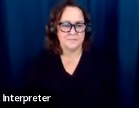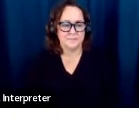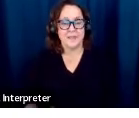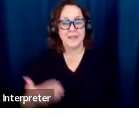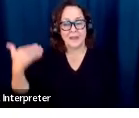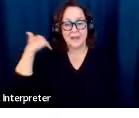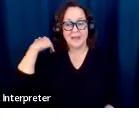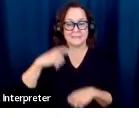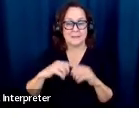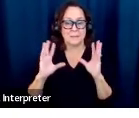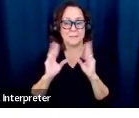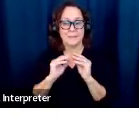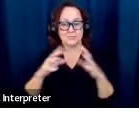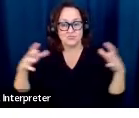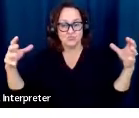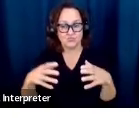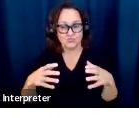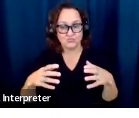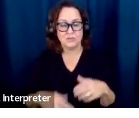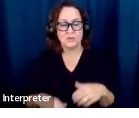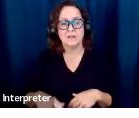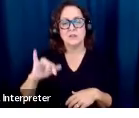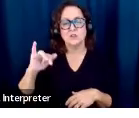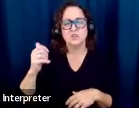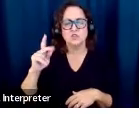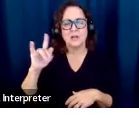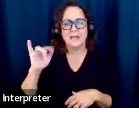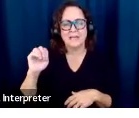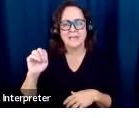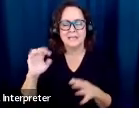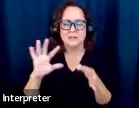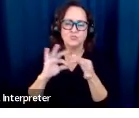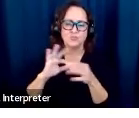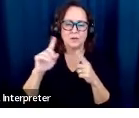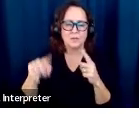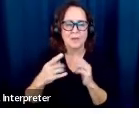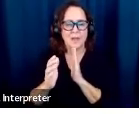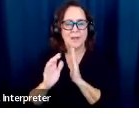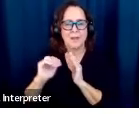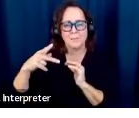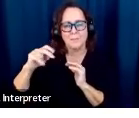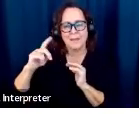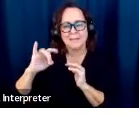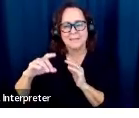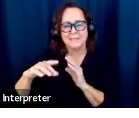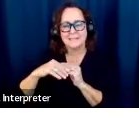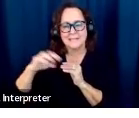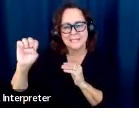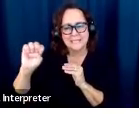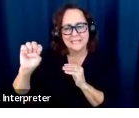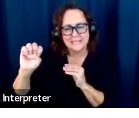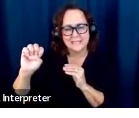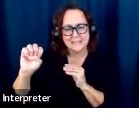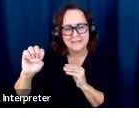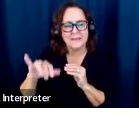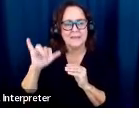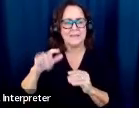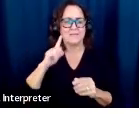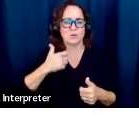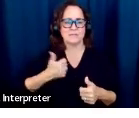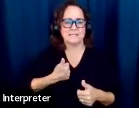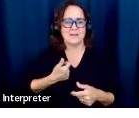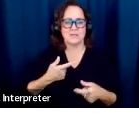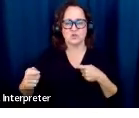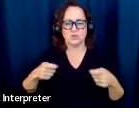last town hall, Jackie presented on Appendix E, which discusses the self-direction opportunities available on the community support